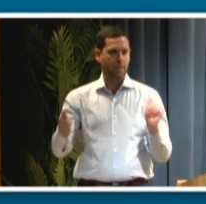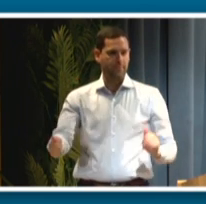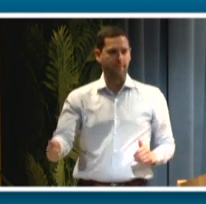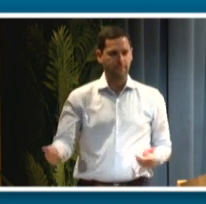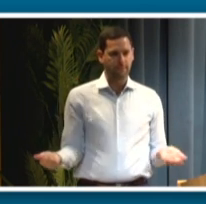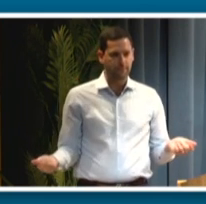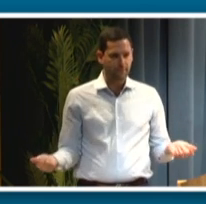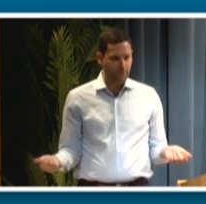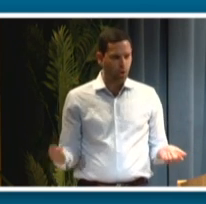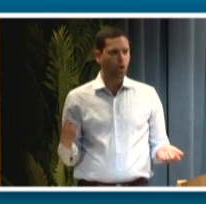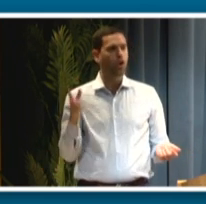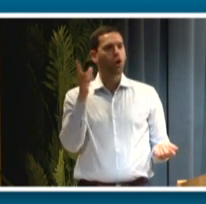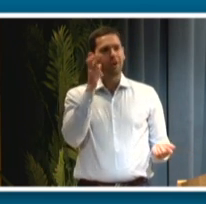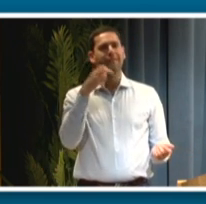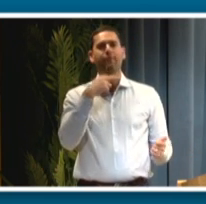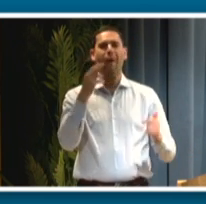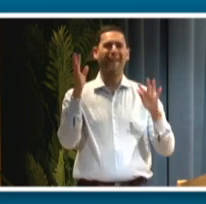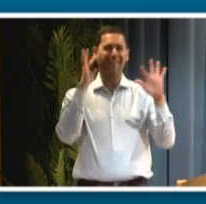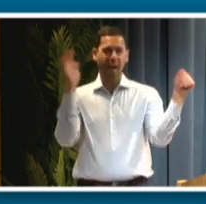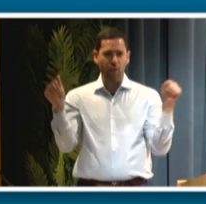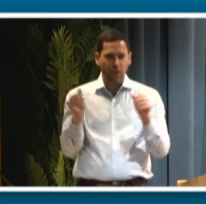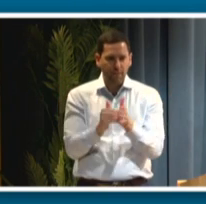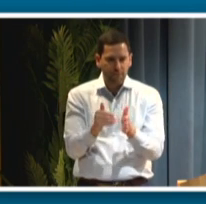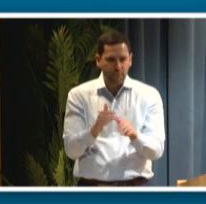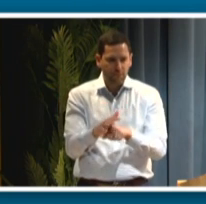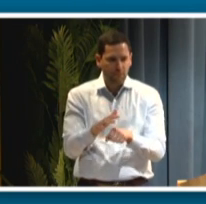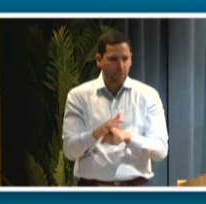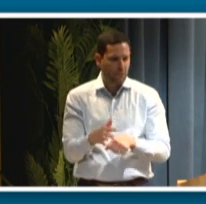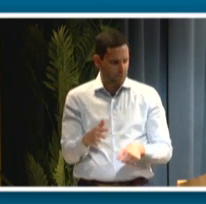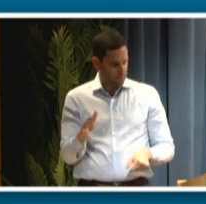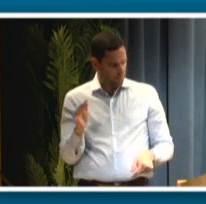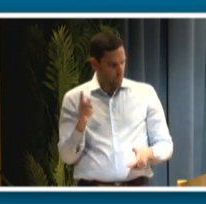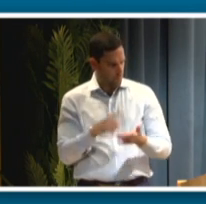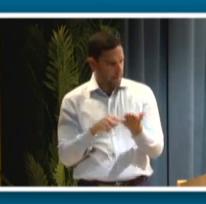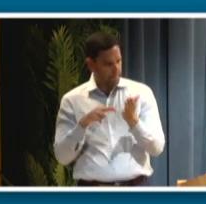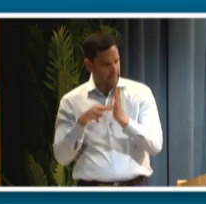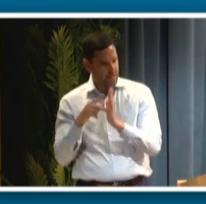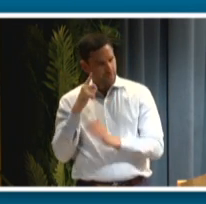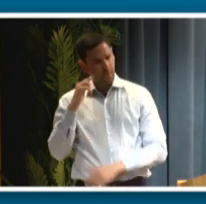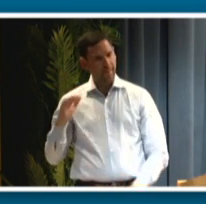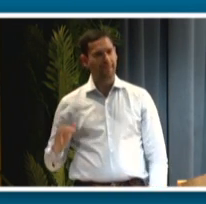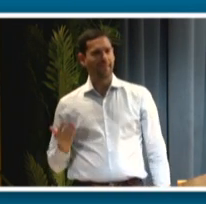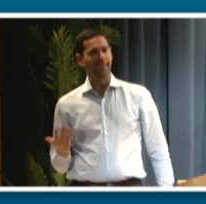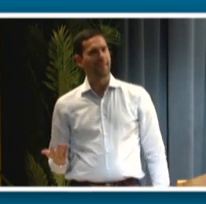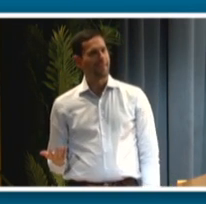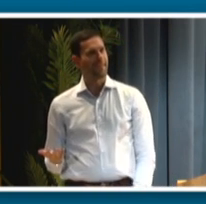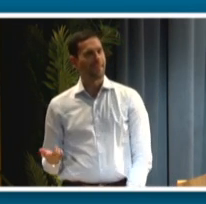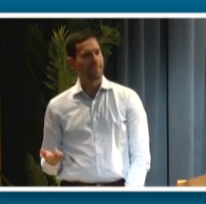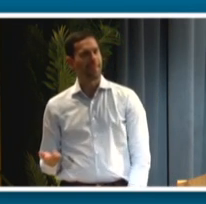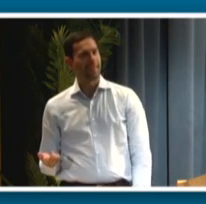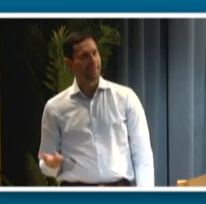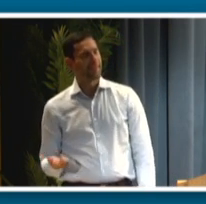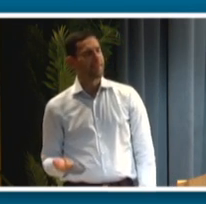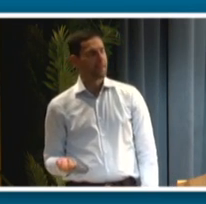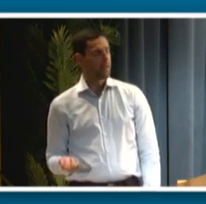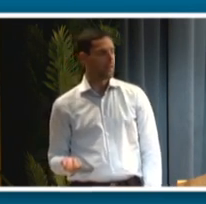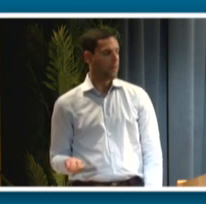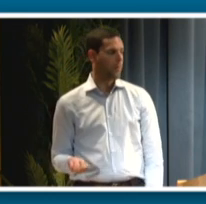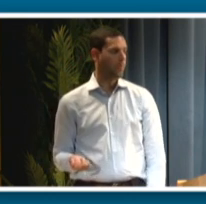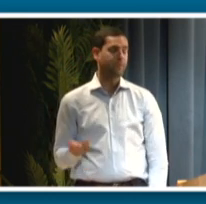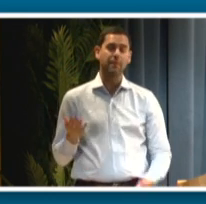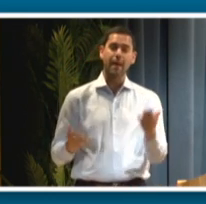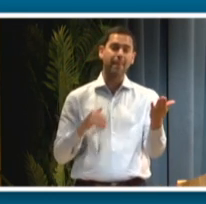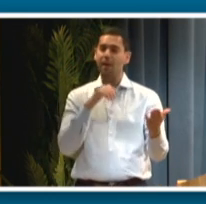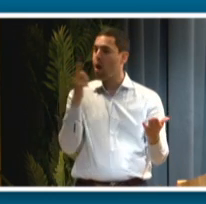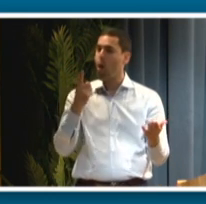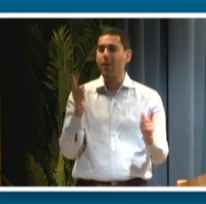his voice loud enough for everyone. Think about what that means for this kid, right? These are the things I'm thinking about, right? So it may not always come in the form